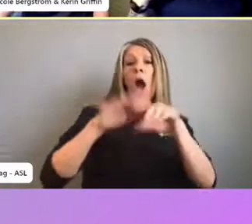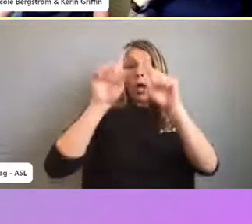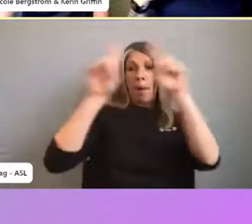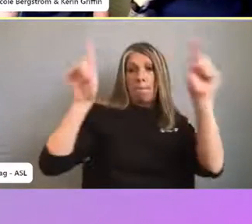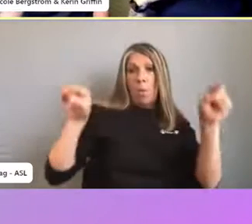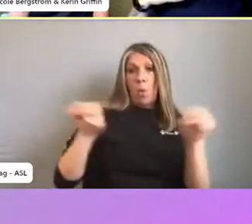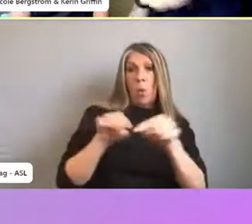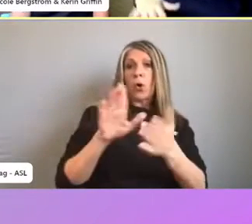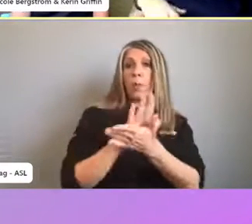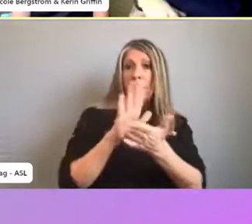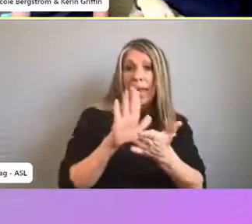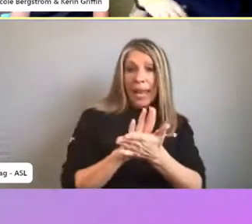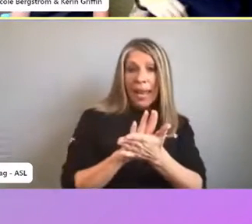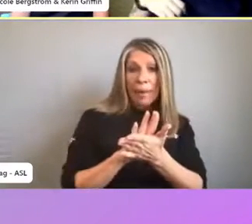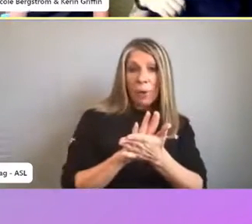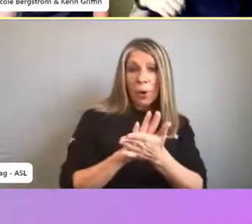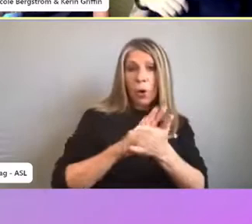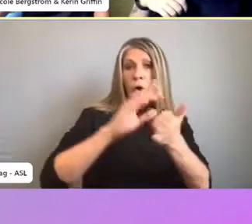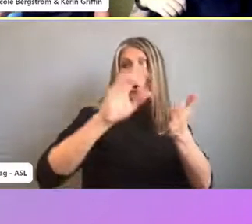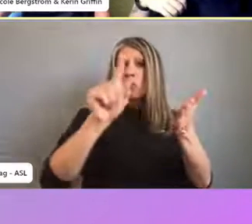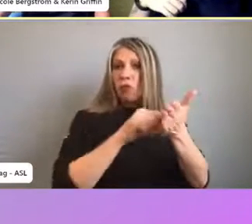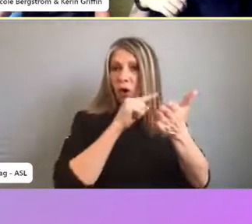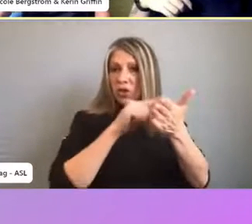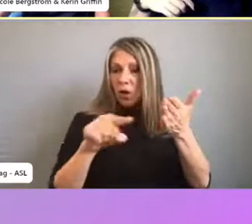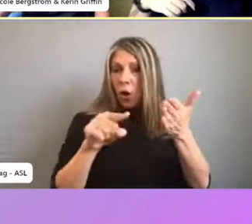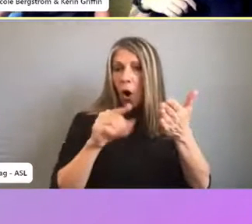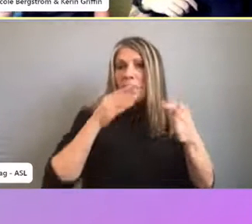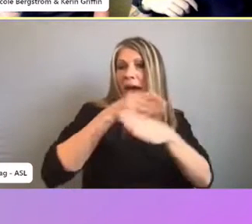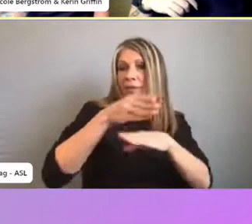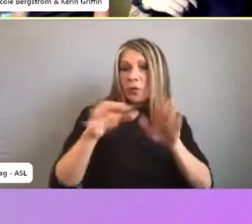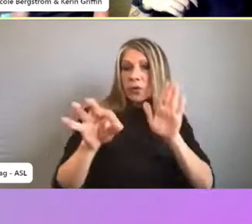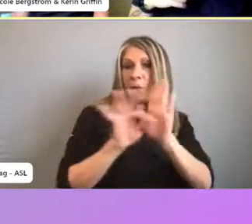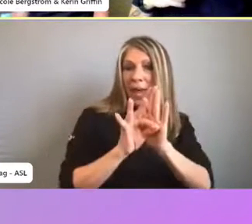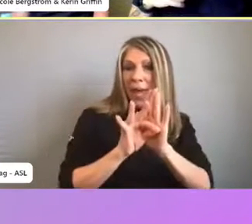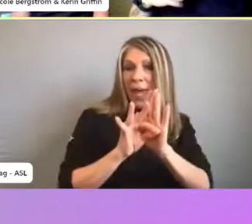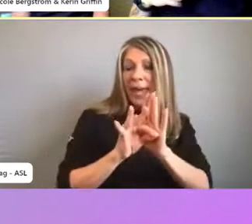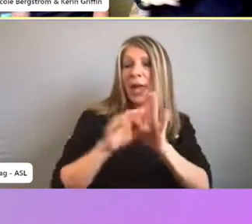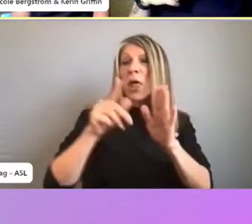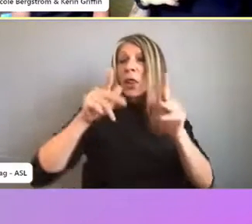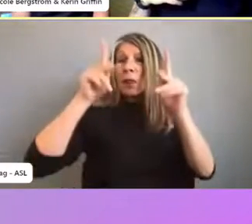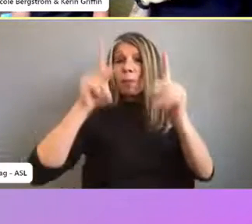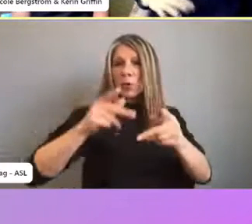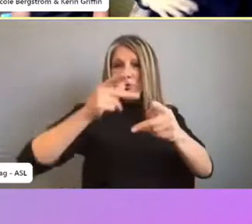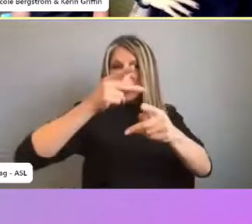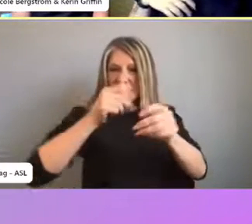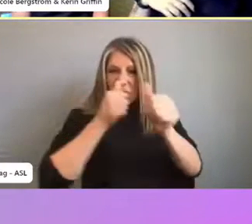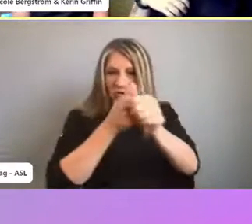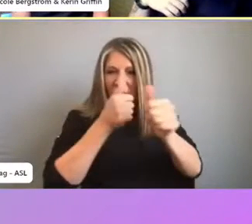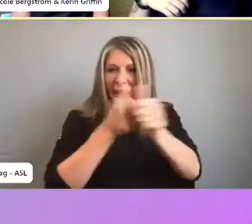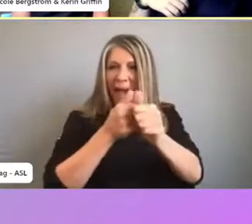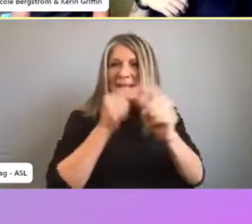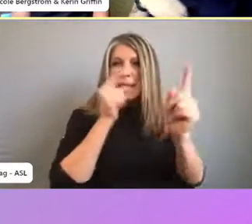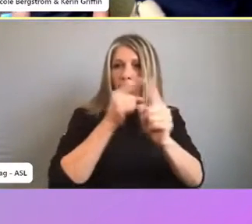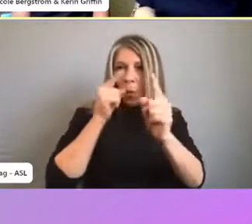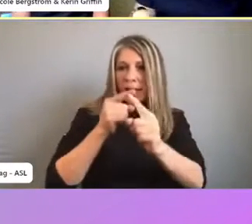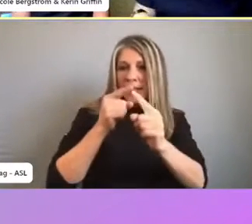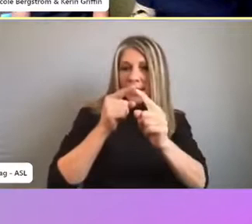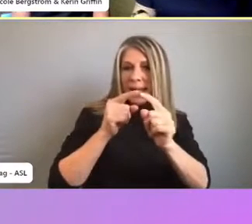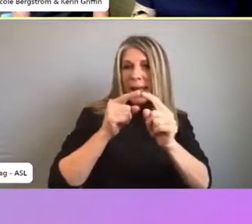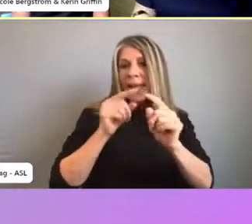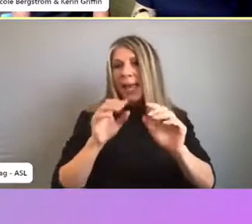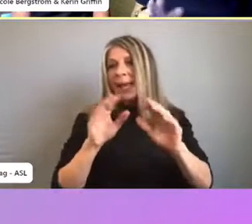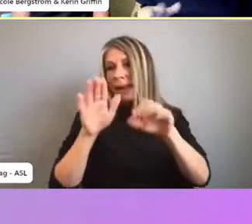or paper, cross them off as they get picked. The scorekeeper tracks team points in a visible area. And